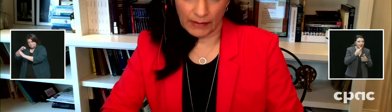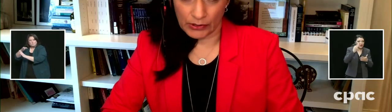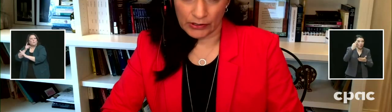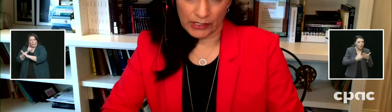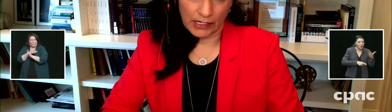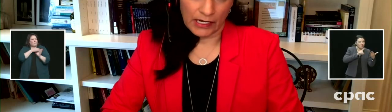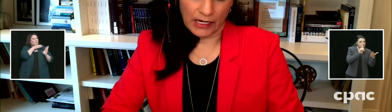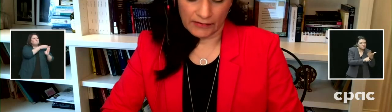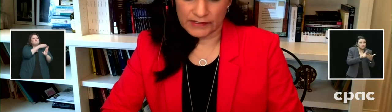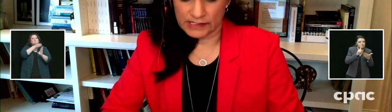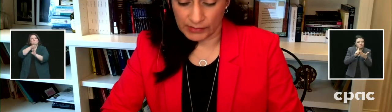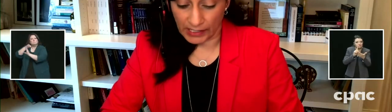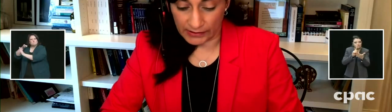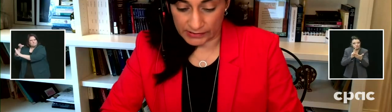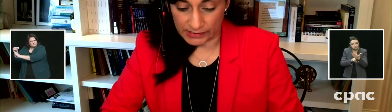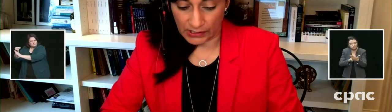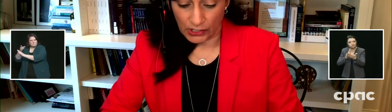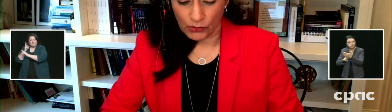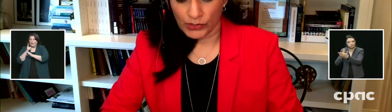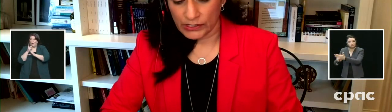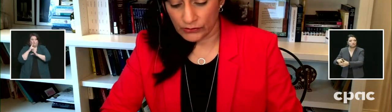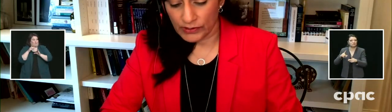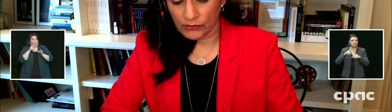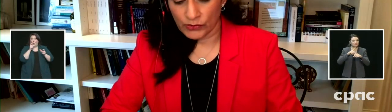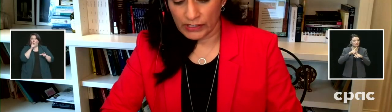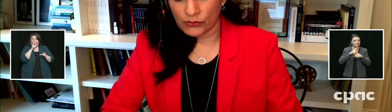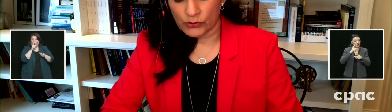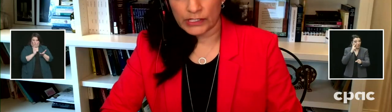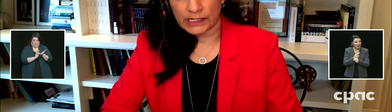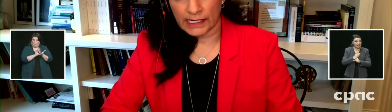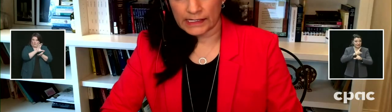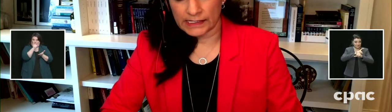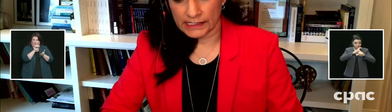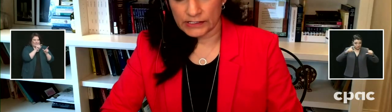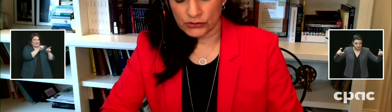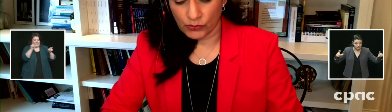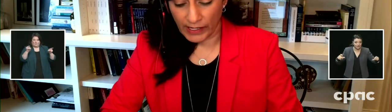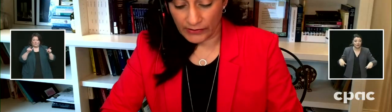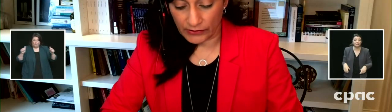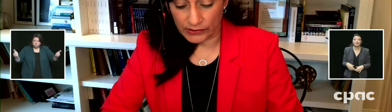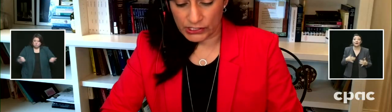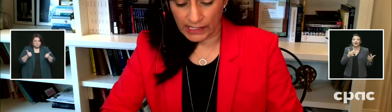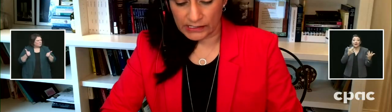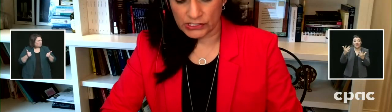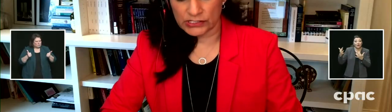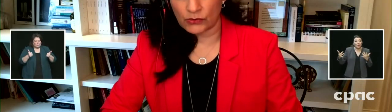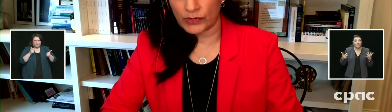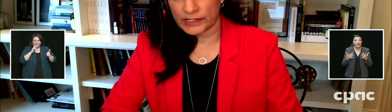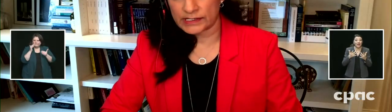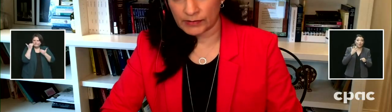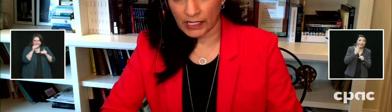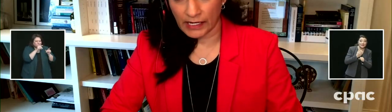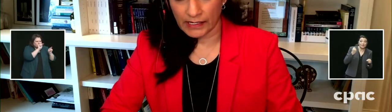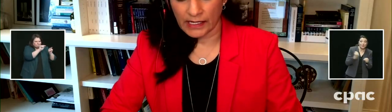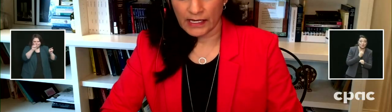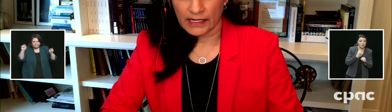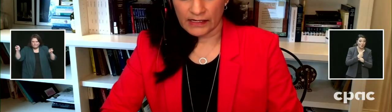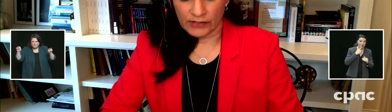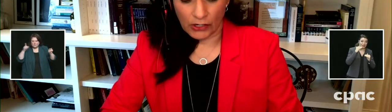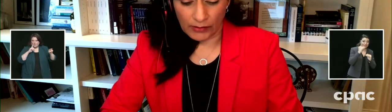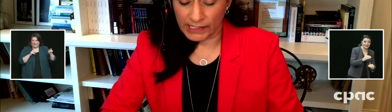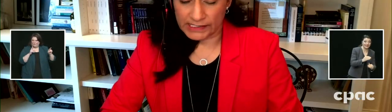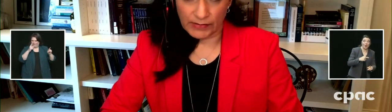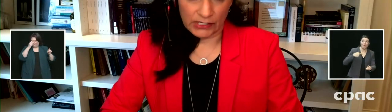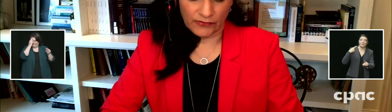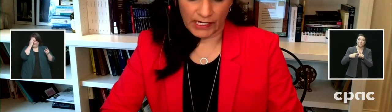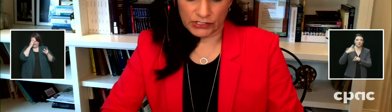limited number of suppliers, we knew that we would likely need to weather challenges with supply,